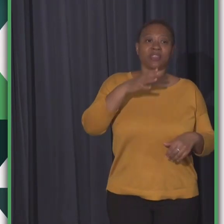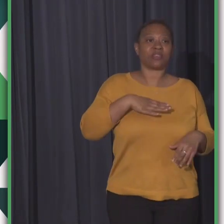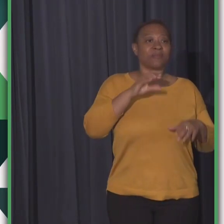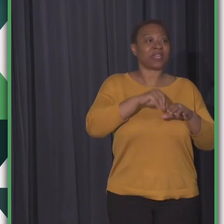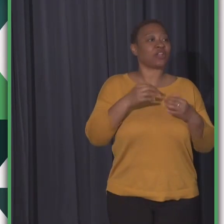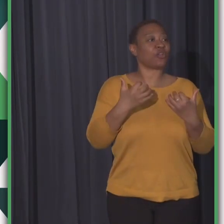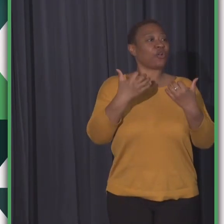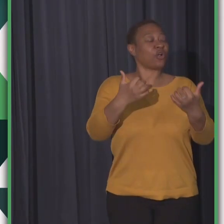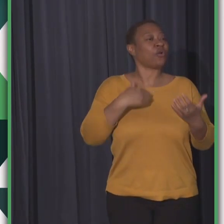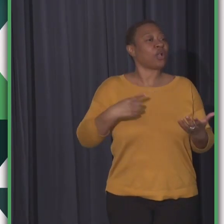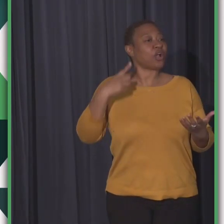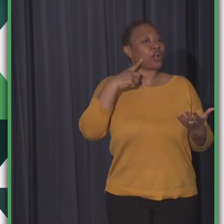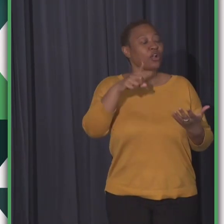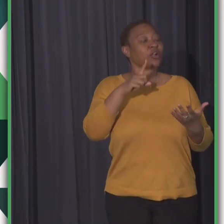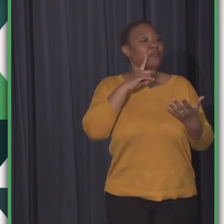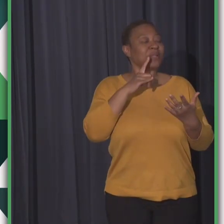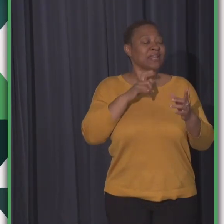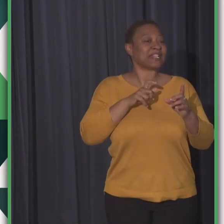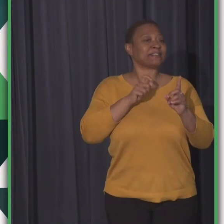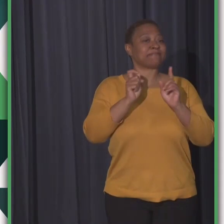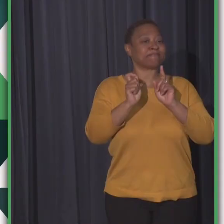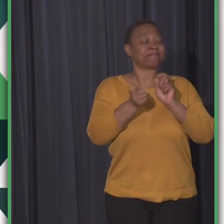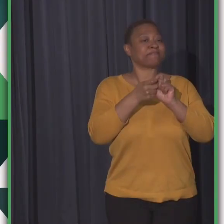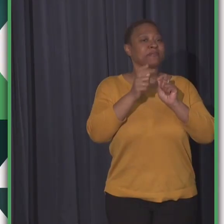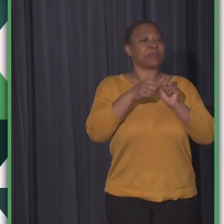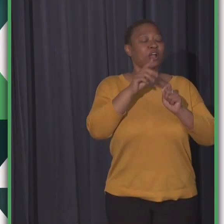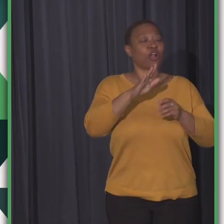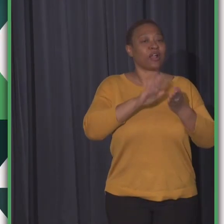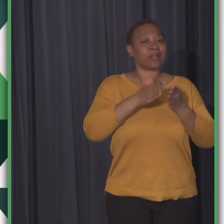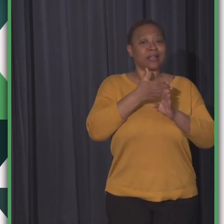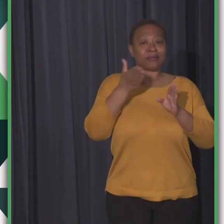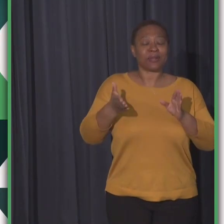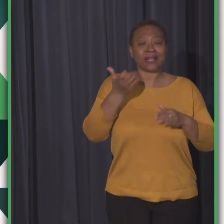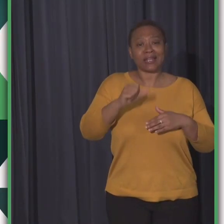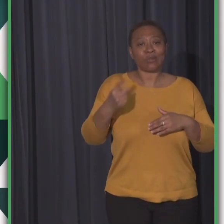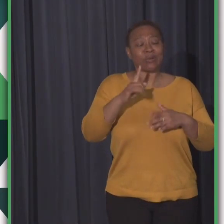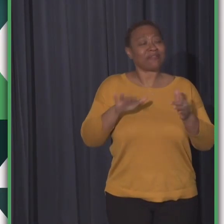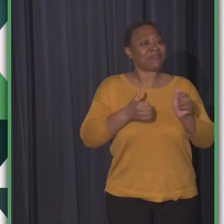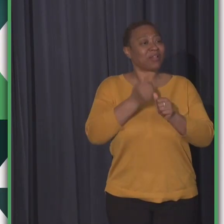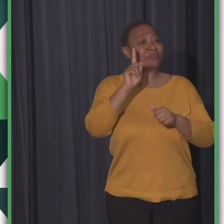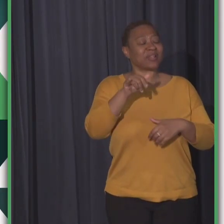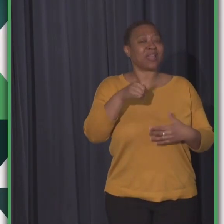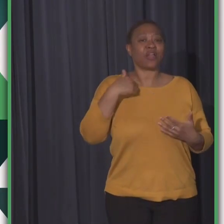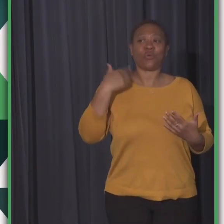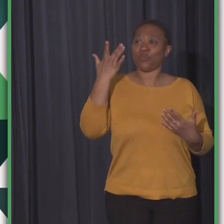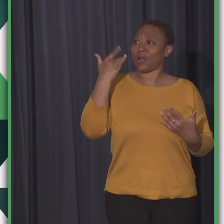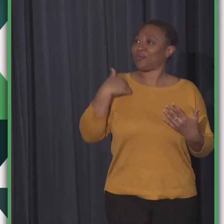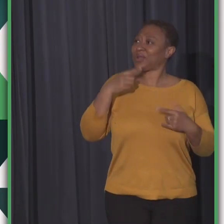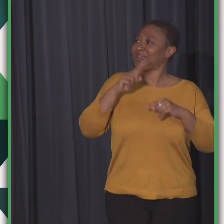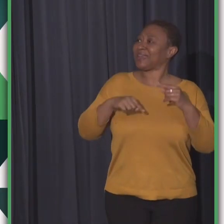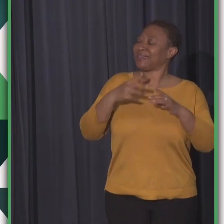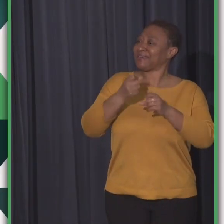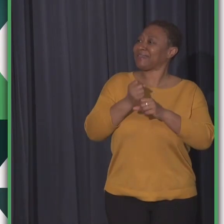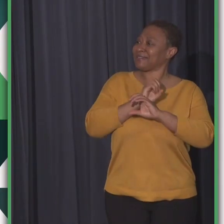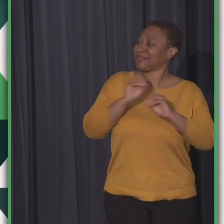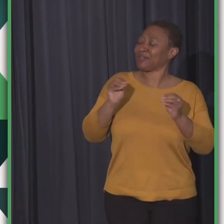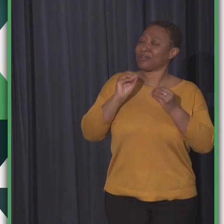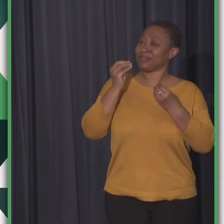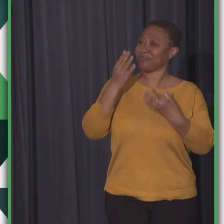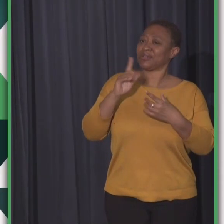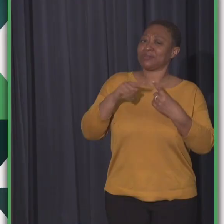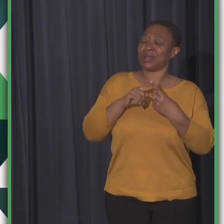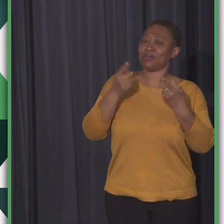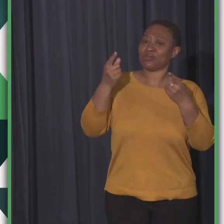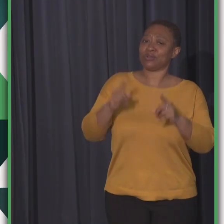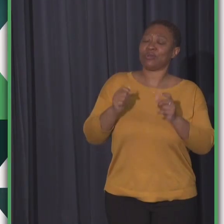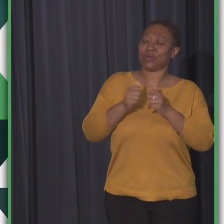audience, we've heard her being tormented about her neighbor. Has anybody followed up with that? And how come we can't get anything with any information about